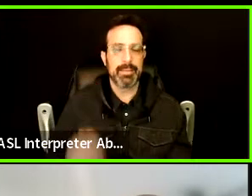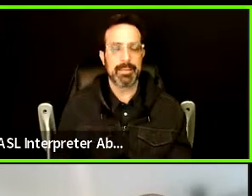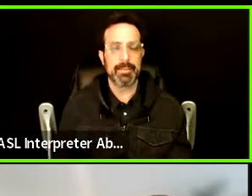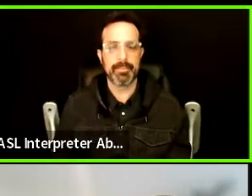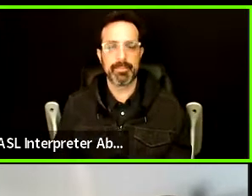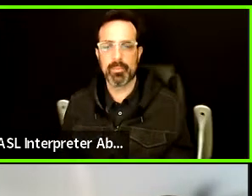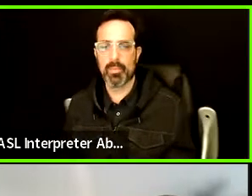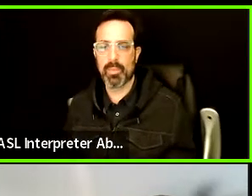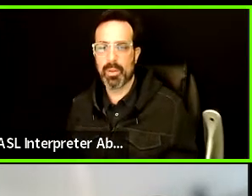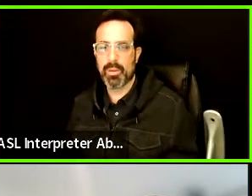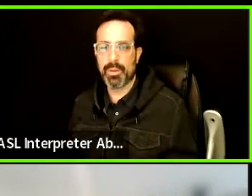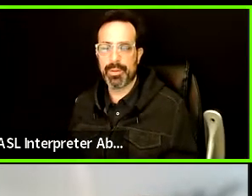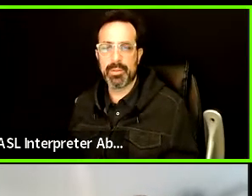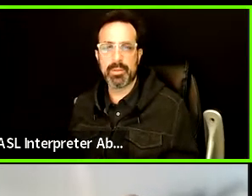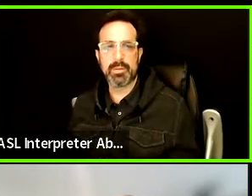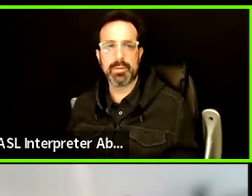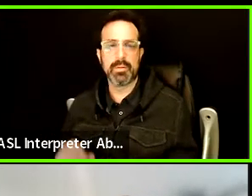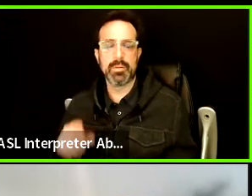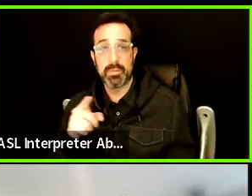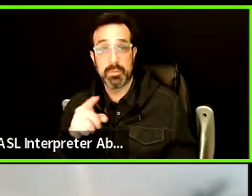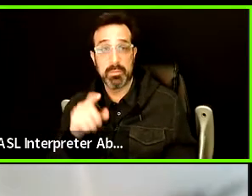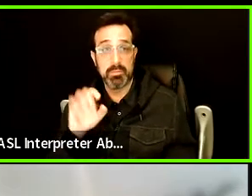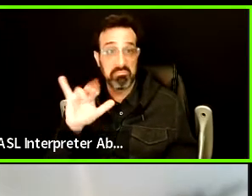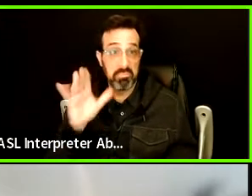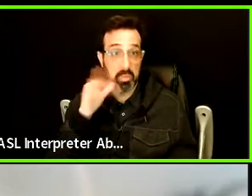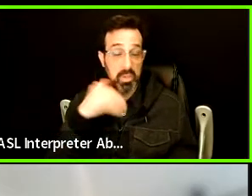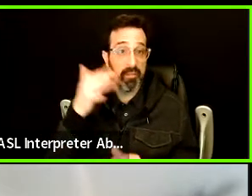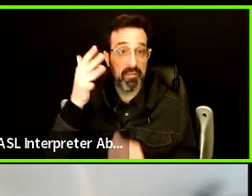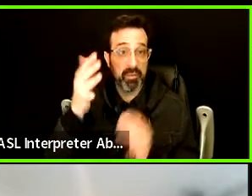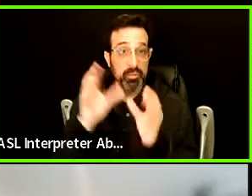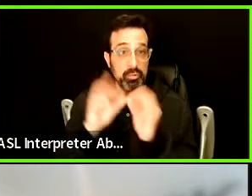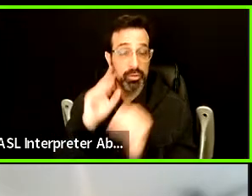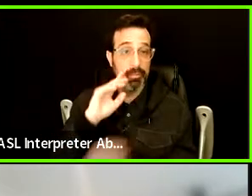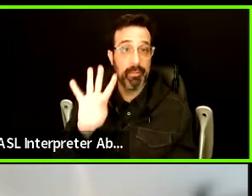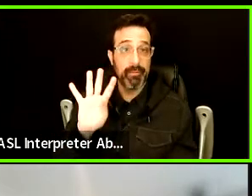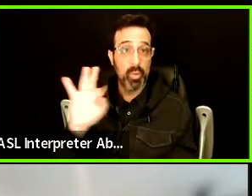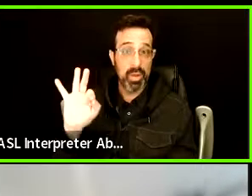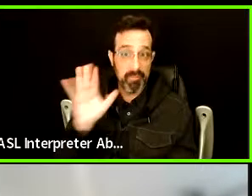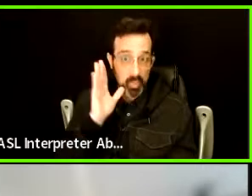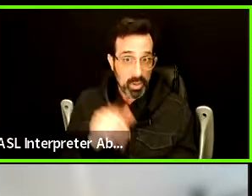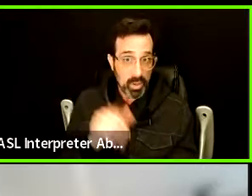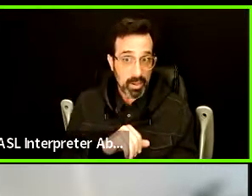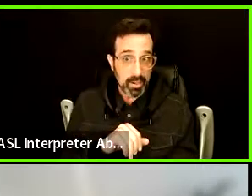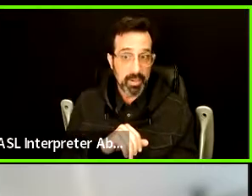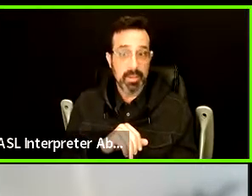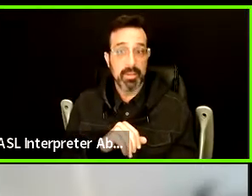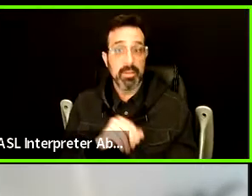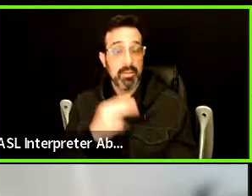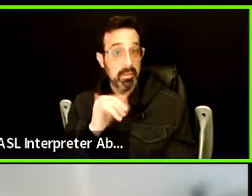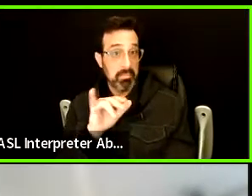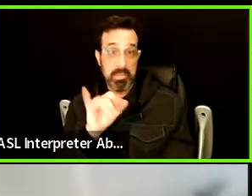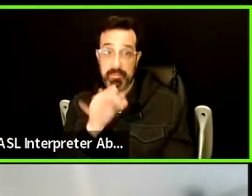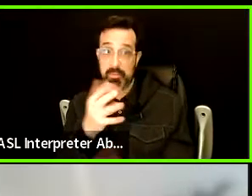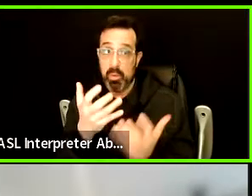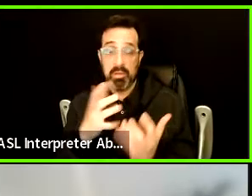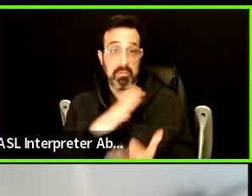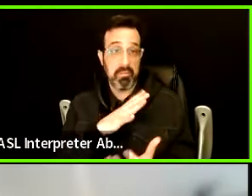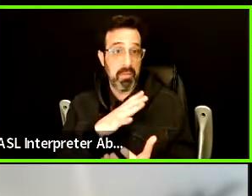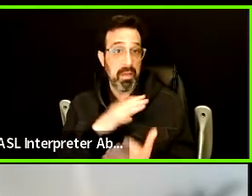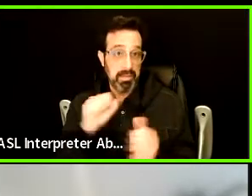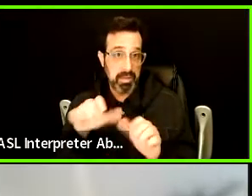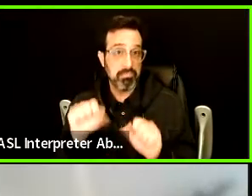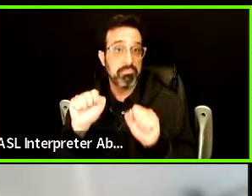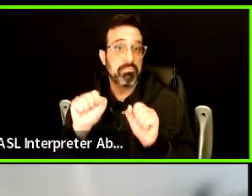And do we anticipate a future session on 4F? Be happy to do that if you'd like, yeah.